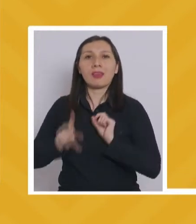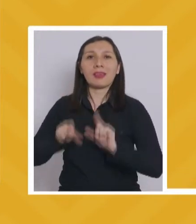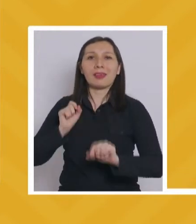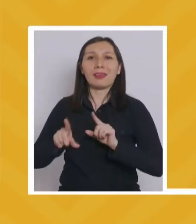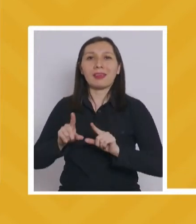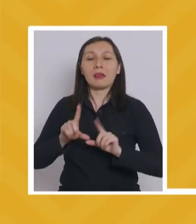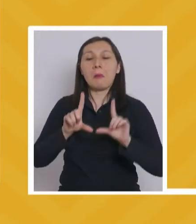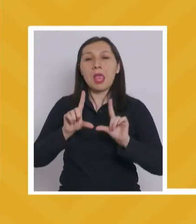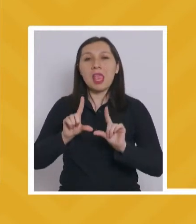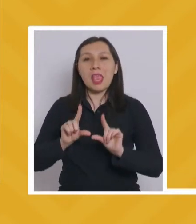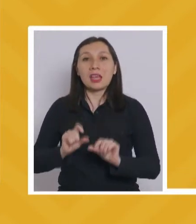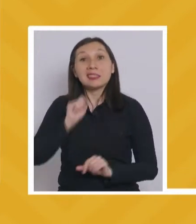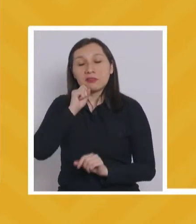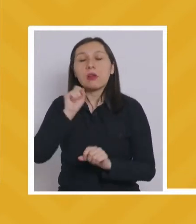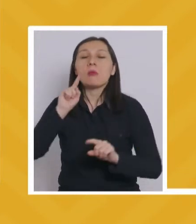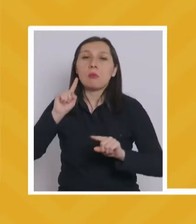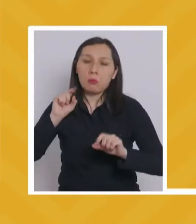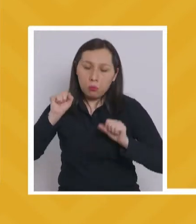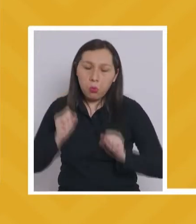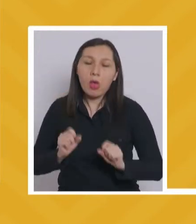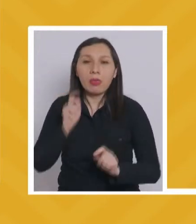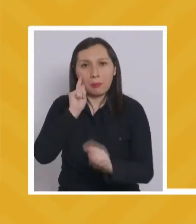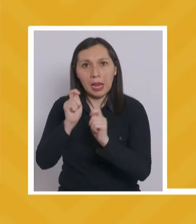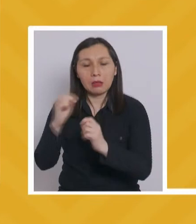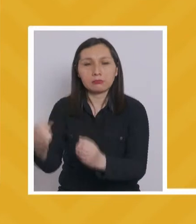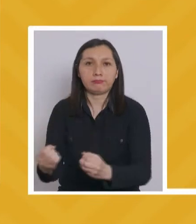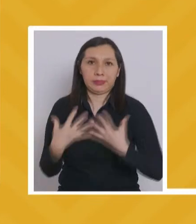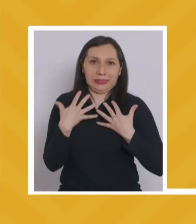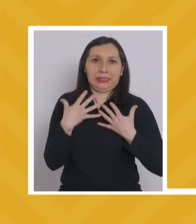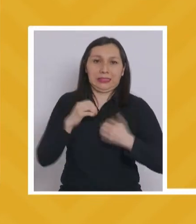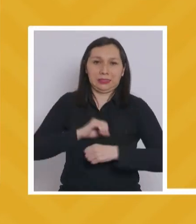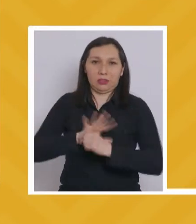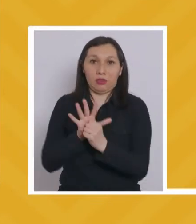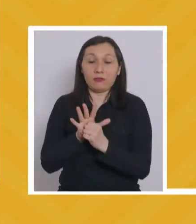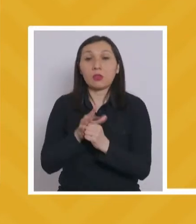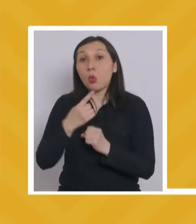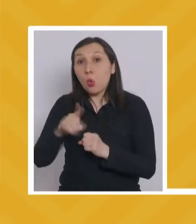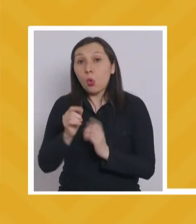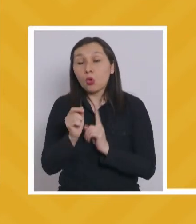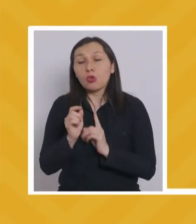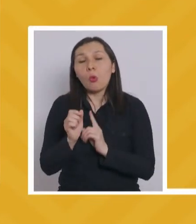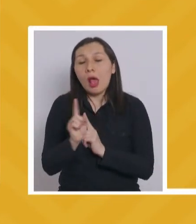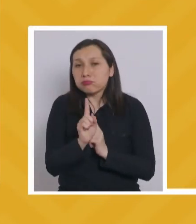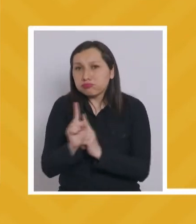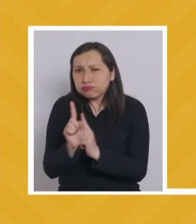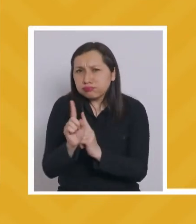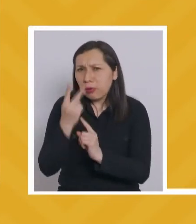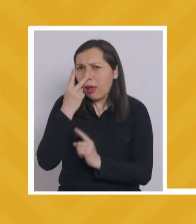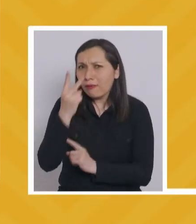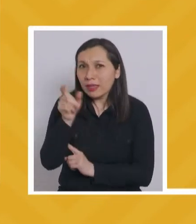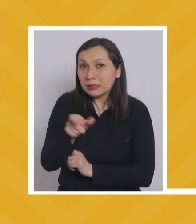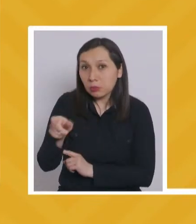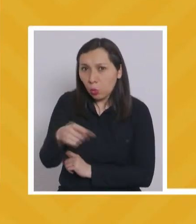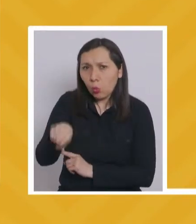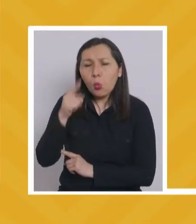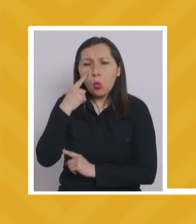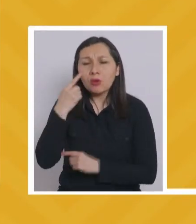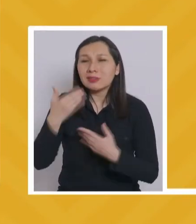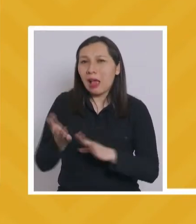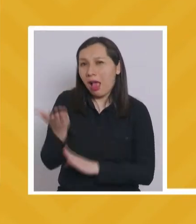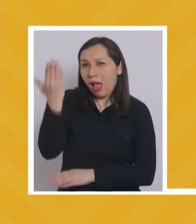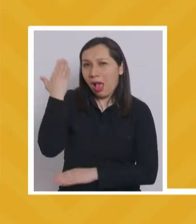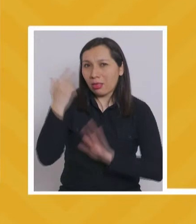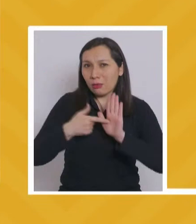the antibody levels go down, and this suggests that these people will have a greater risk to be